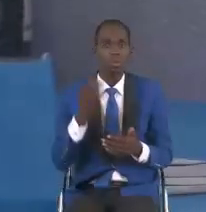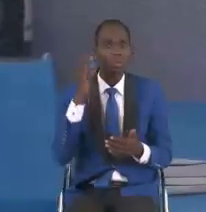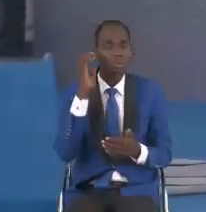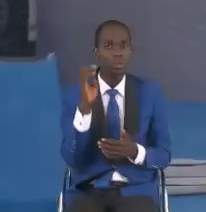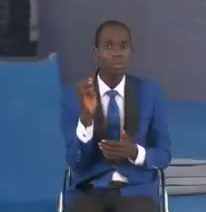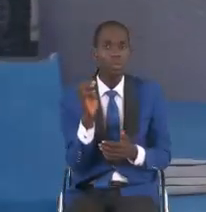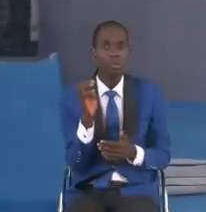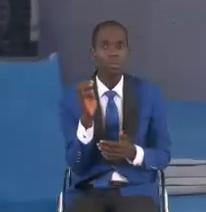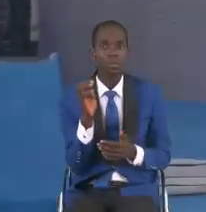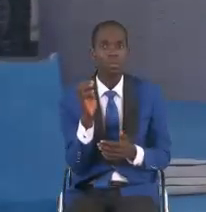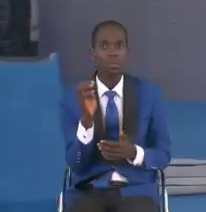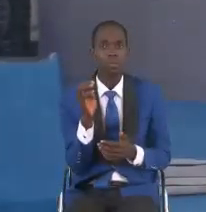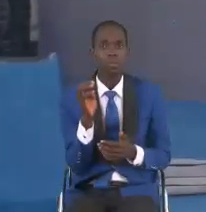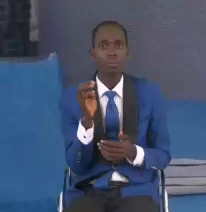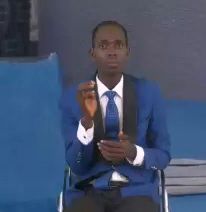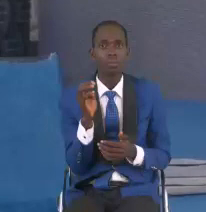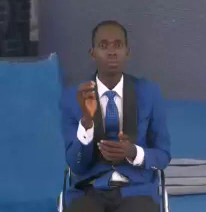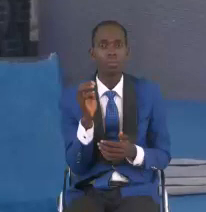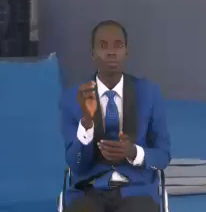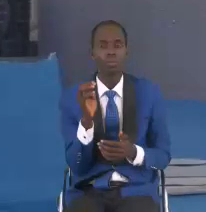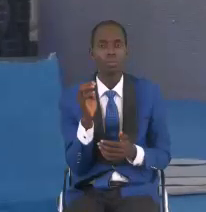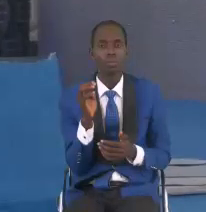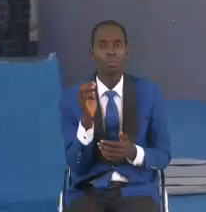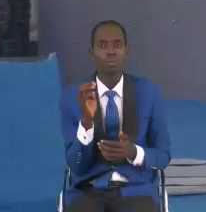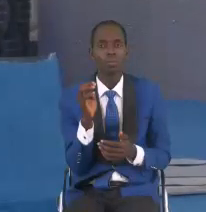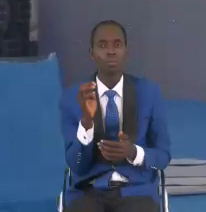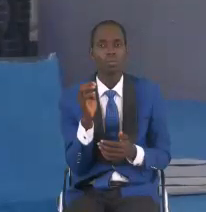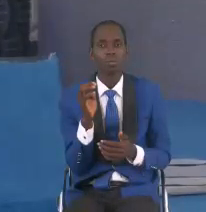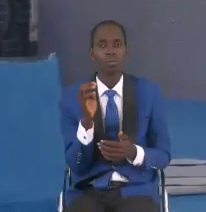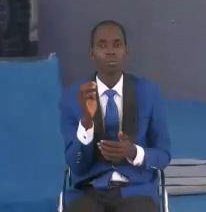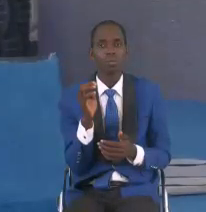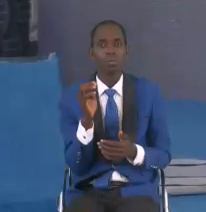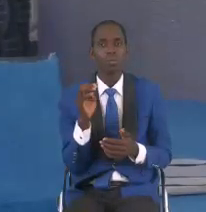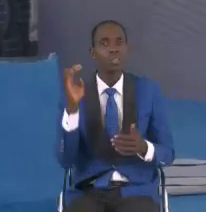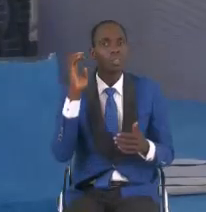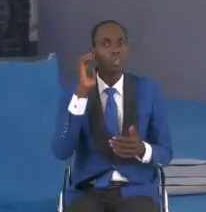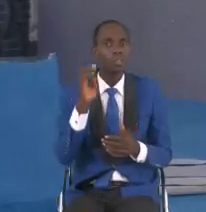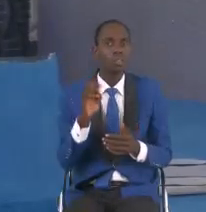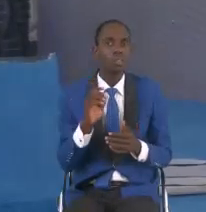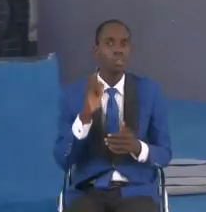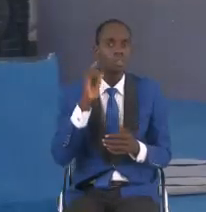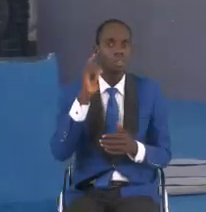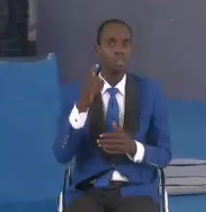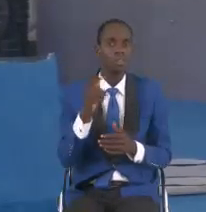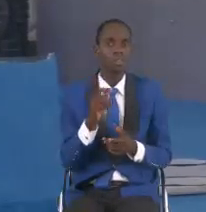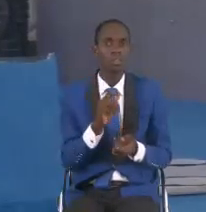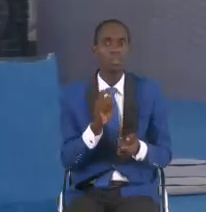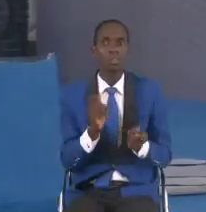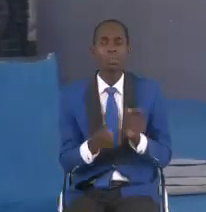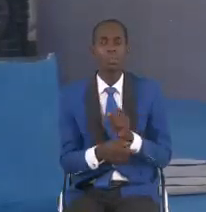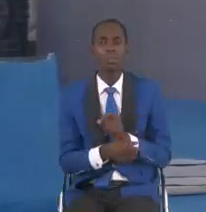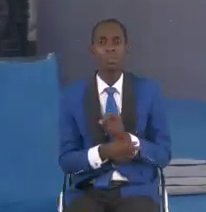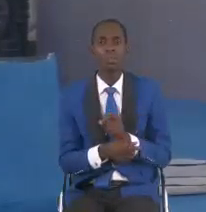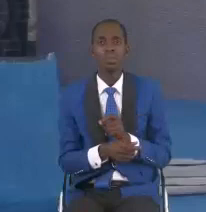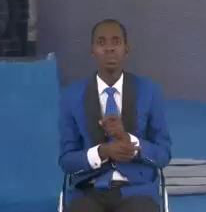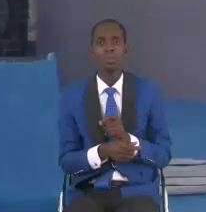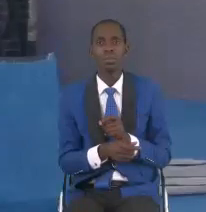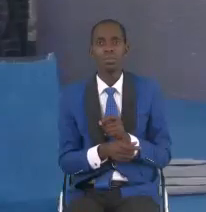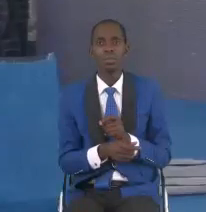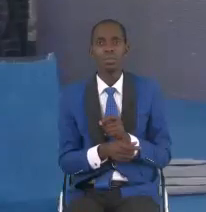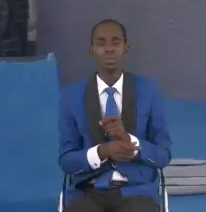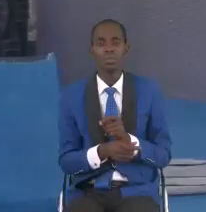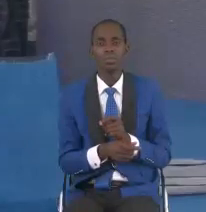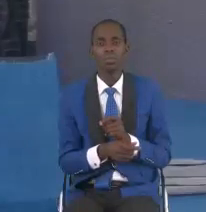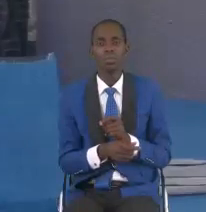is conduct marriage for a man and a woman. Later, he turned, if you are divorced, come, get you